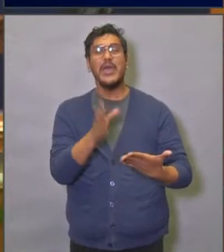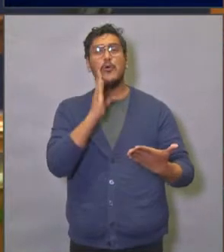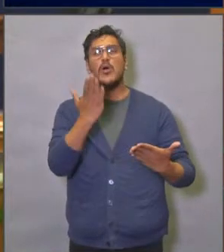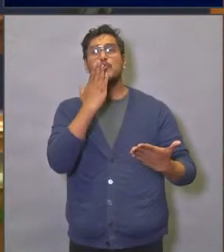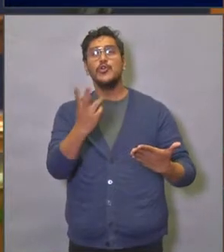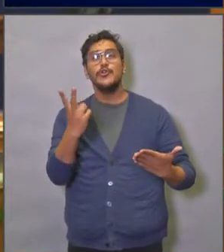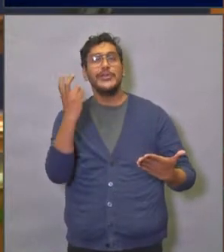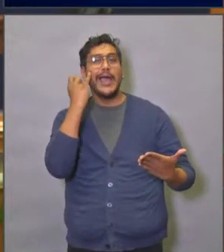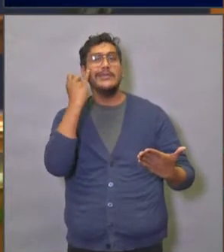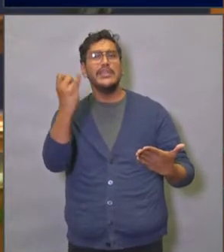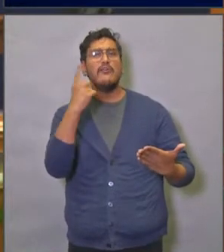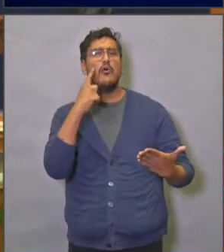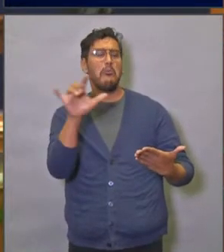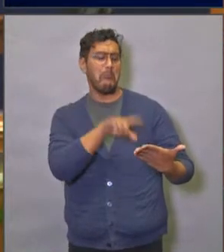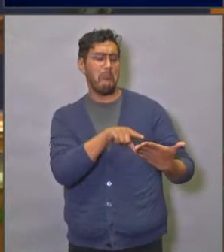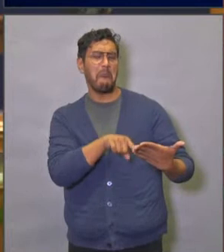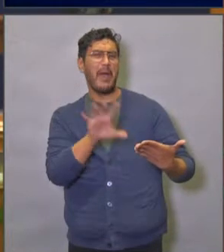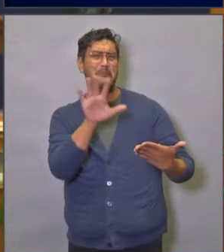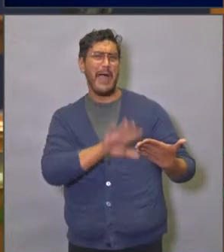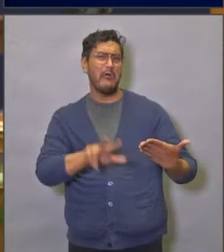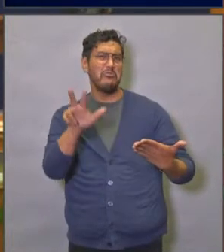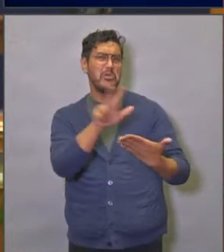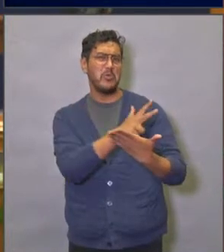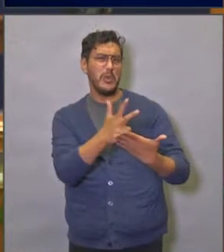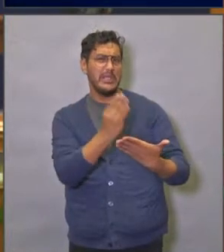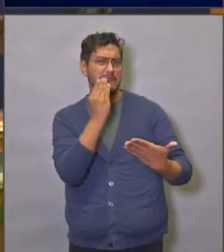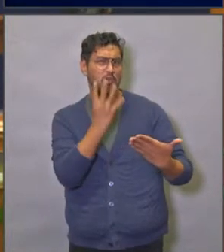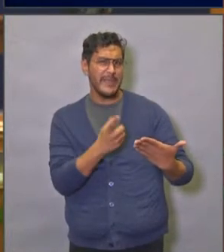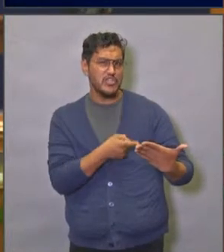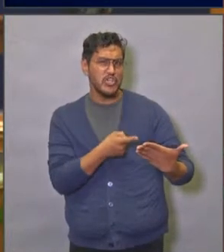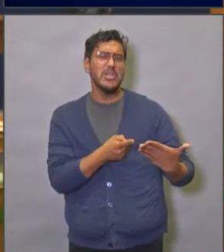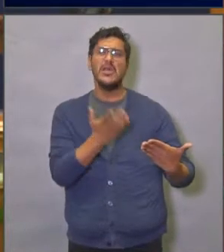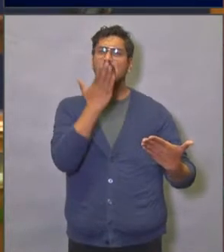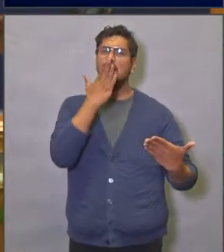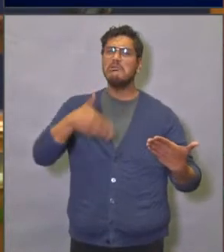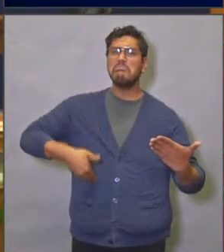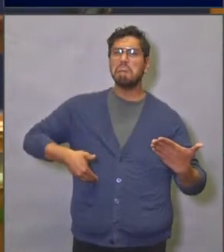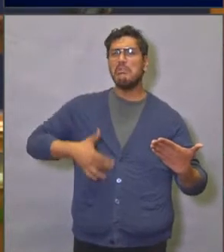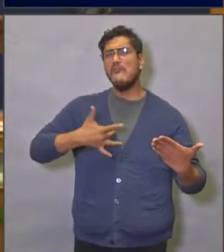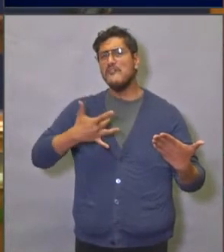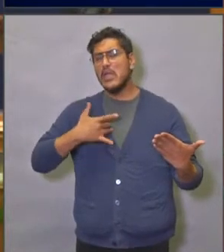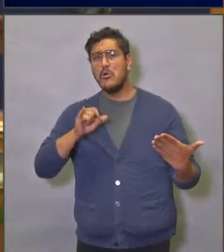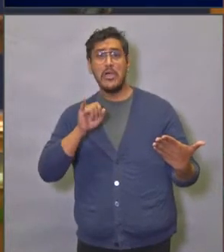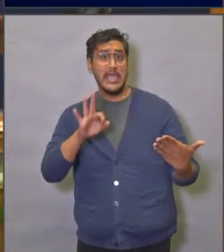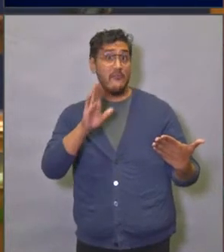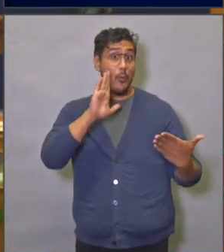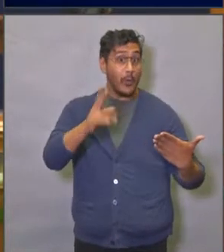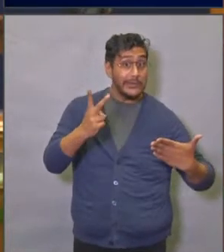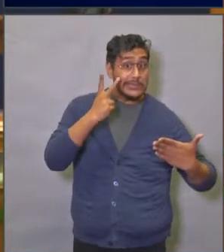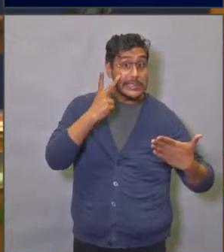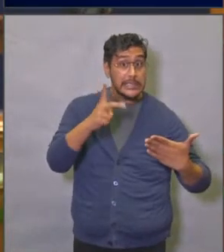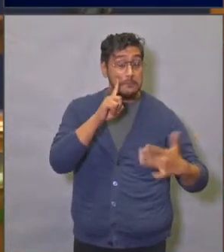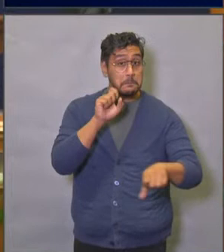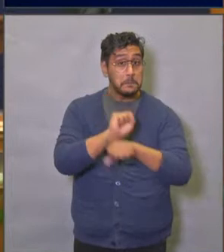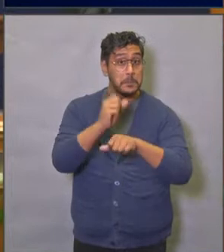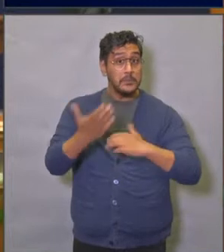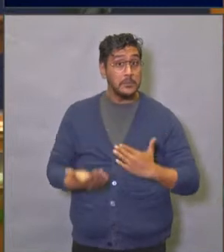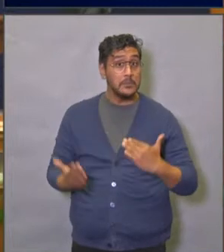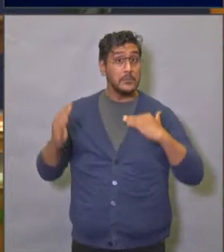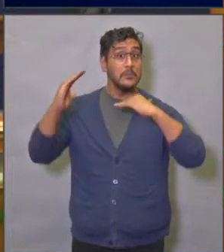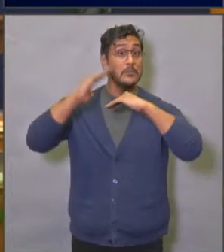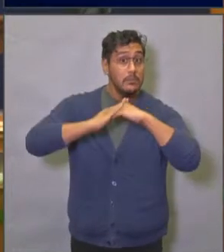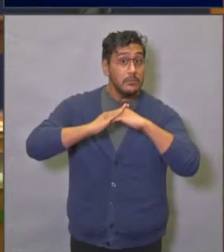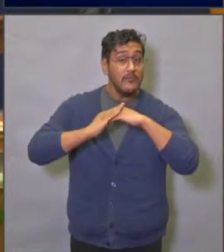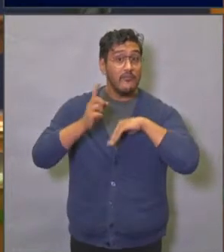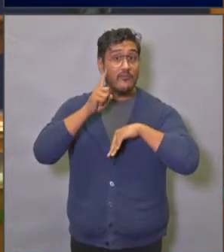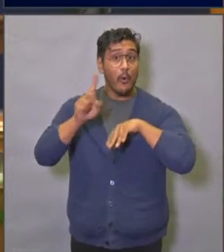3 weeks worth of data. It'll give us a pretty good sense on whether or not we're going to see a significant increase